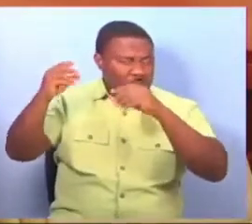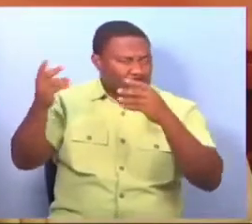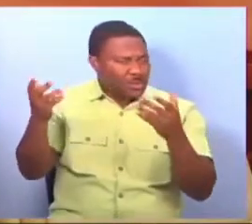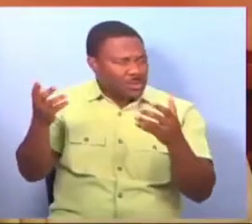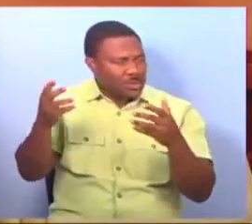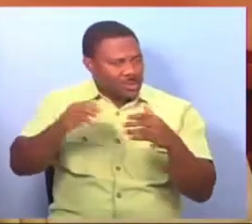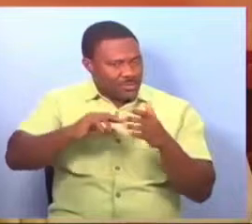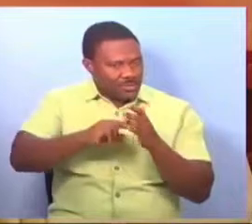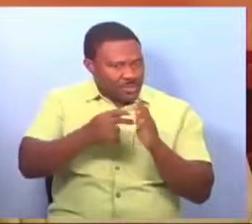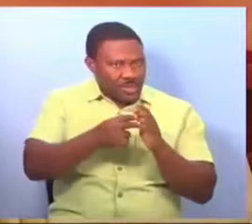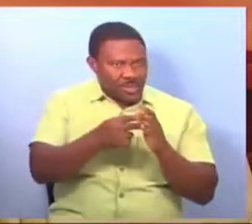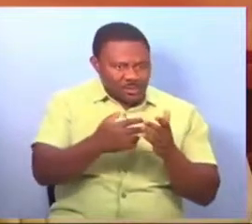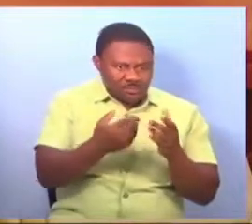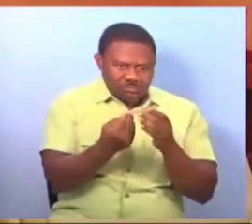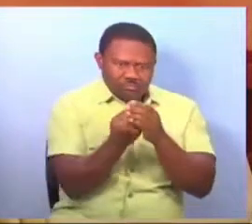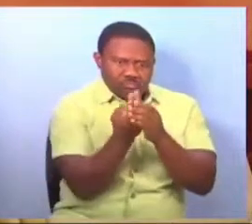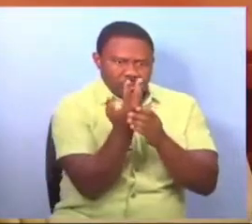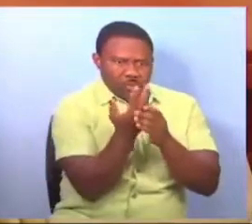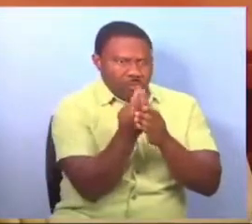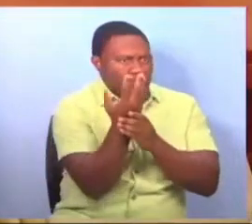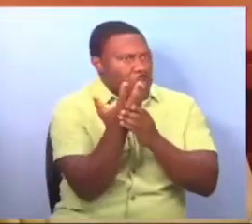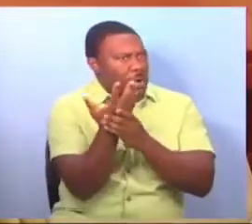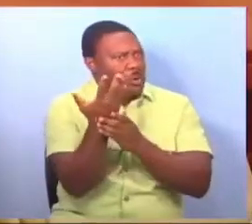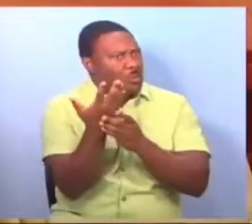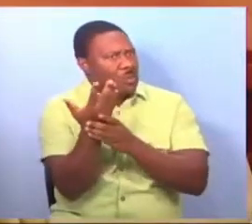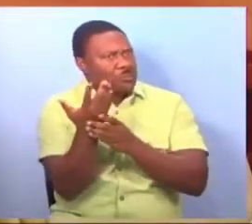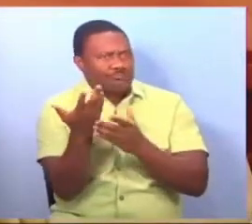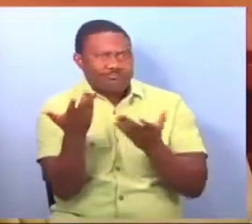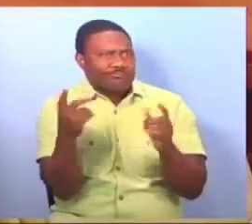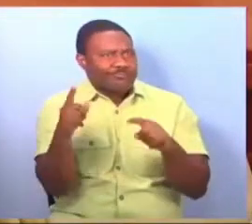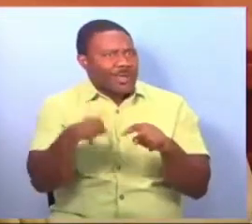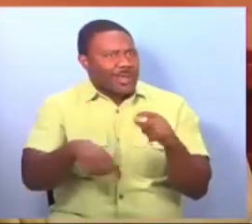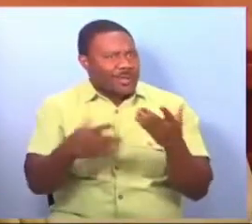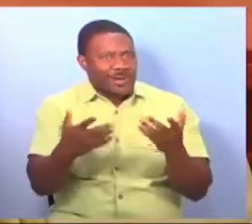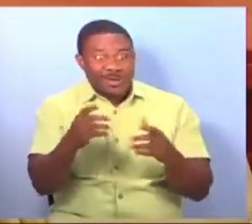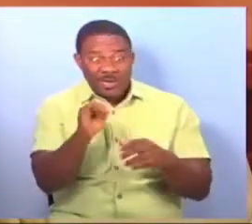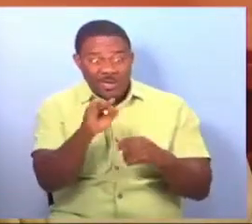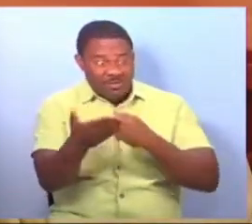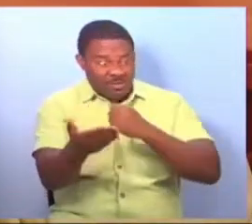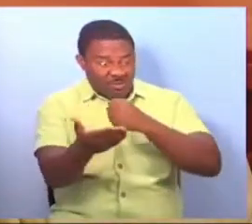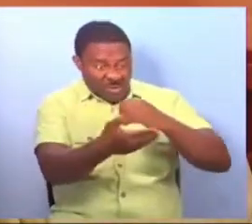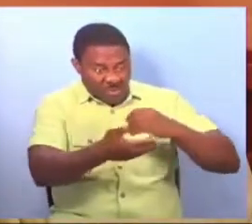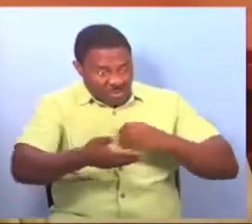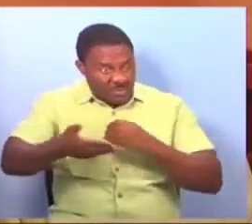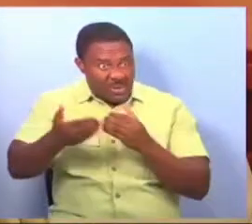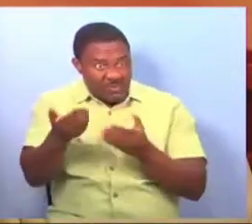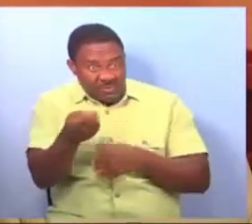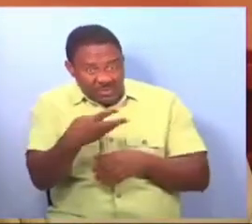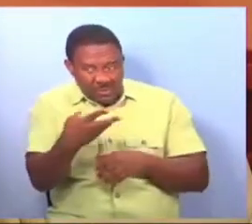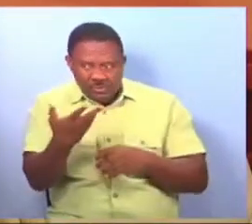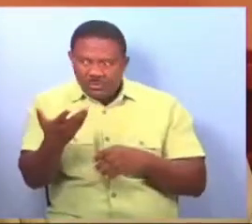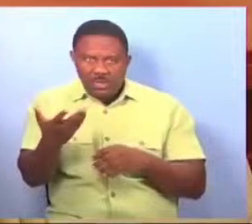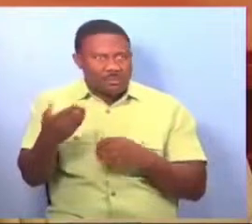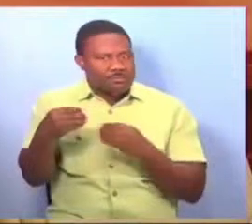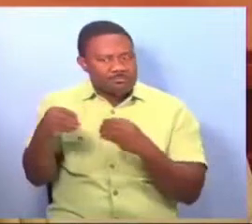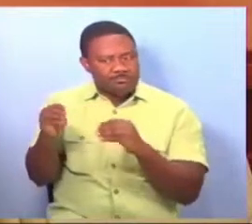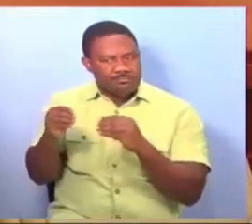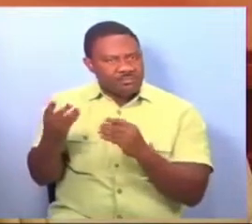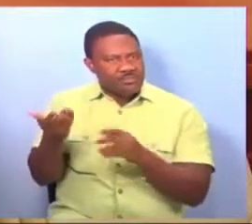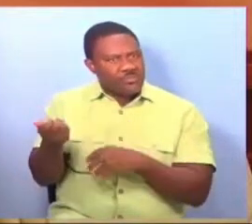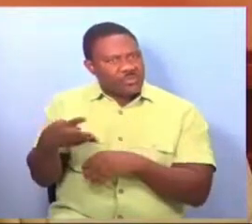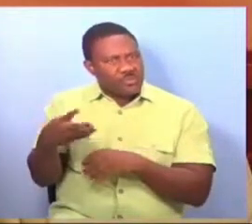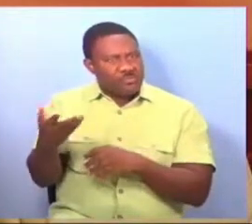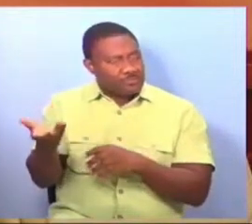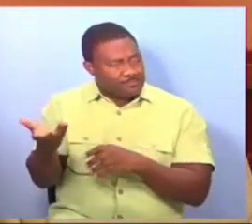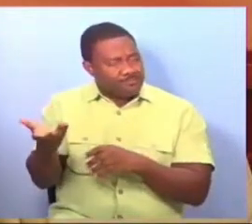hindered. And once productivity is hindered, it affects the livelihoods of people. As a state, we